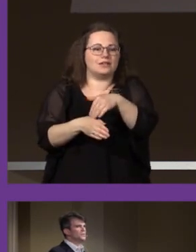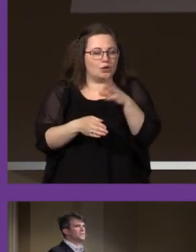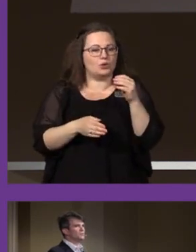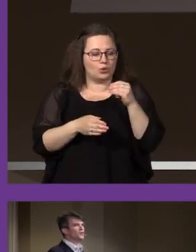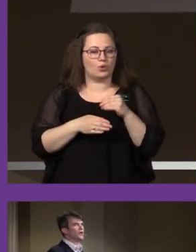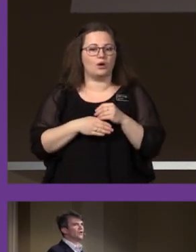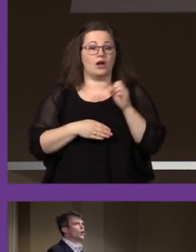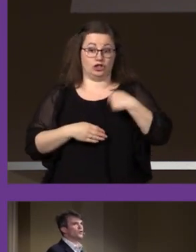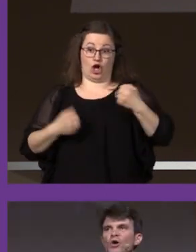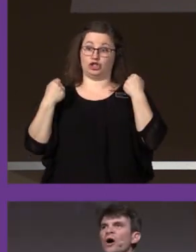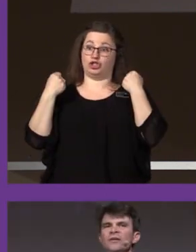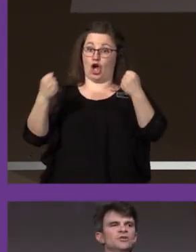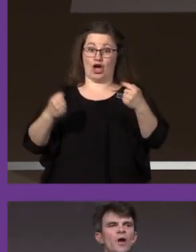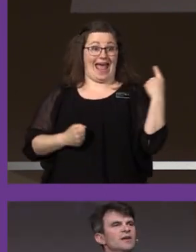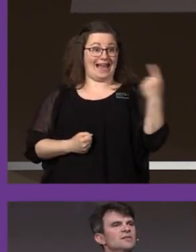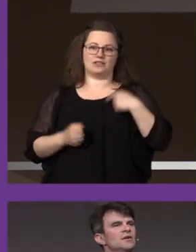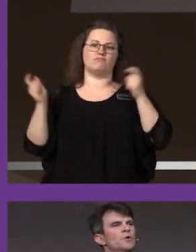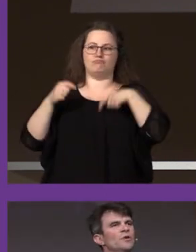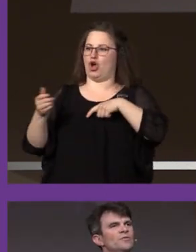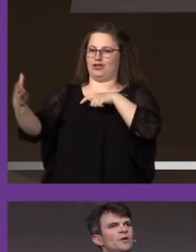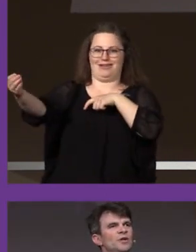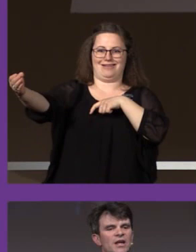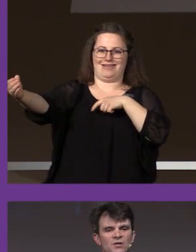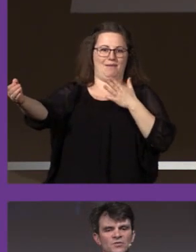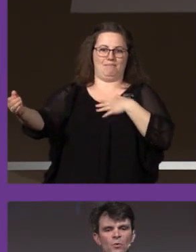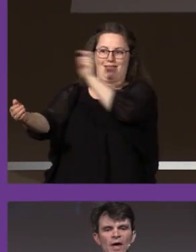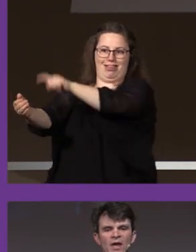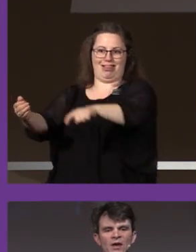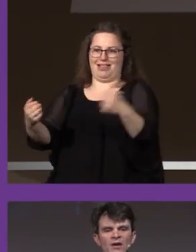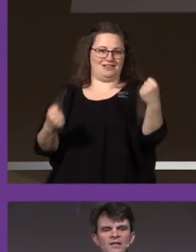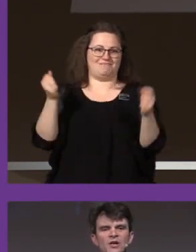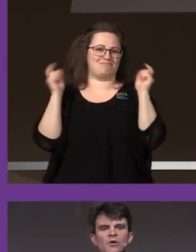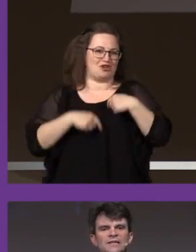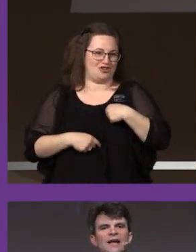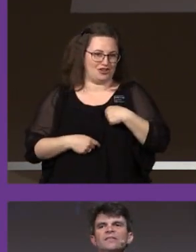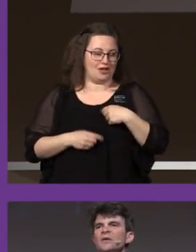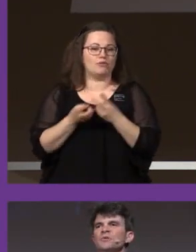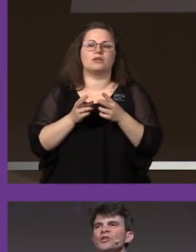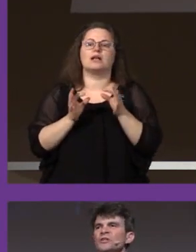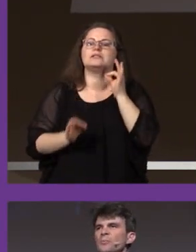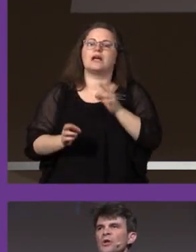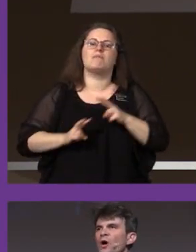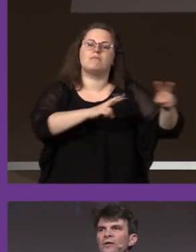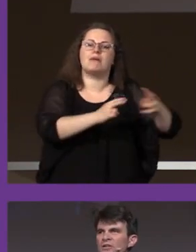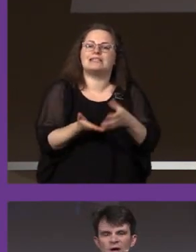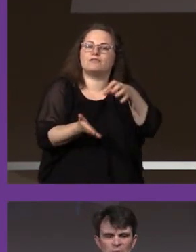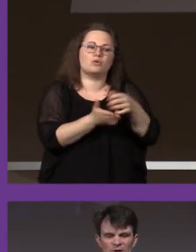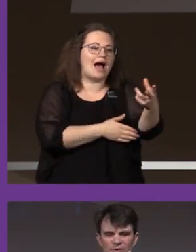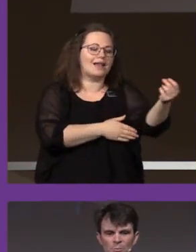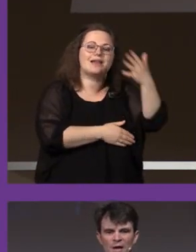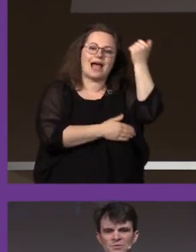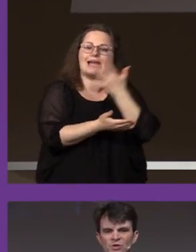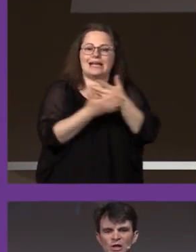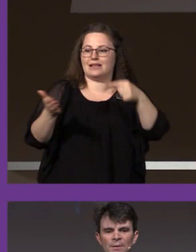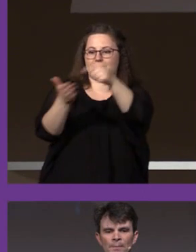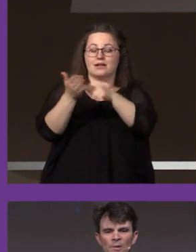intents and purposes, when you're driving along, you can't interact with your phone in any useful way. And so you're in exactly the same position as somebody who can't interact with their